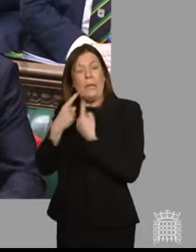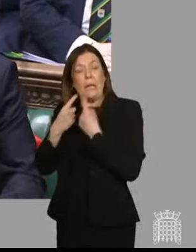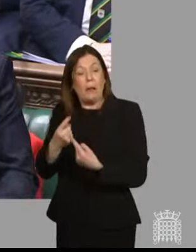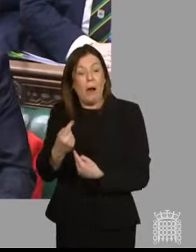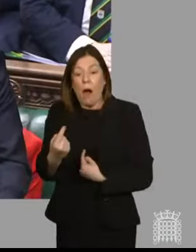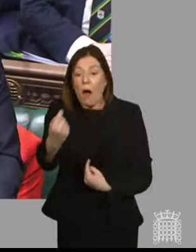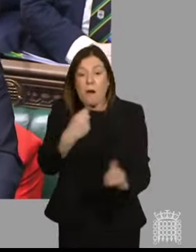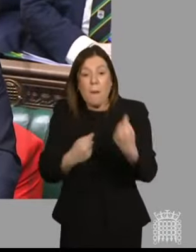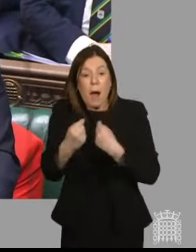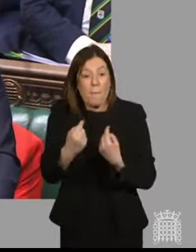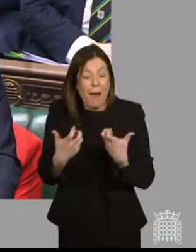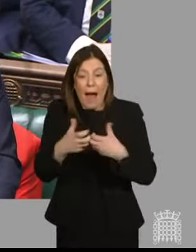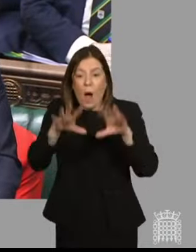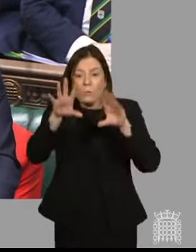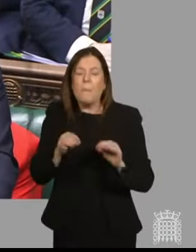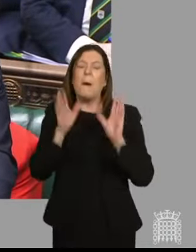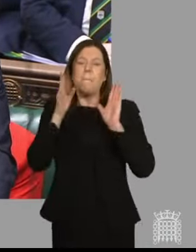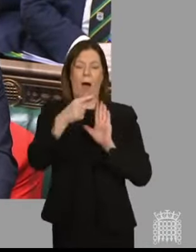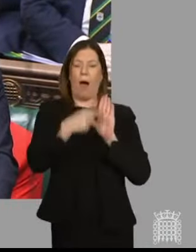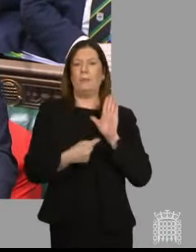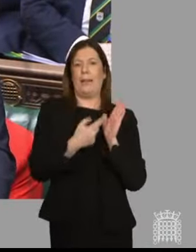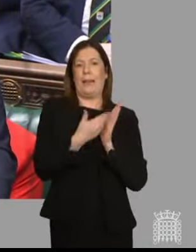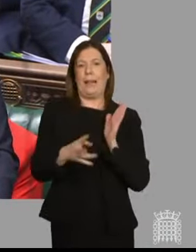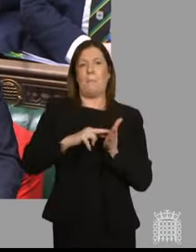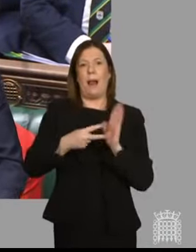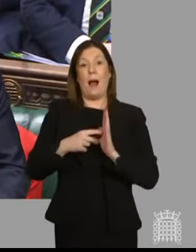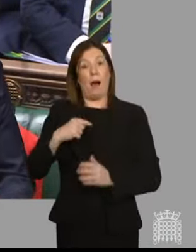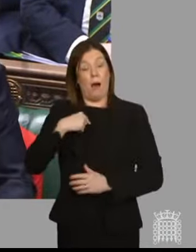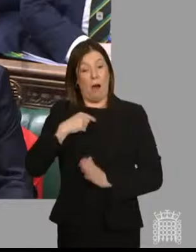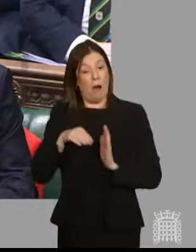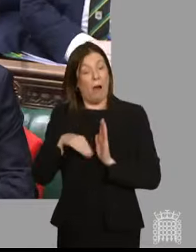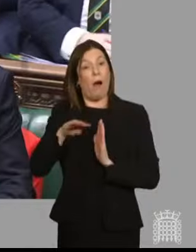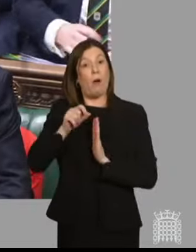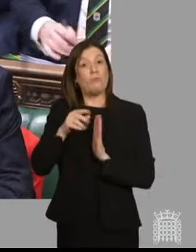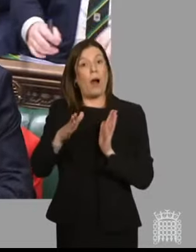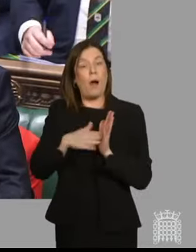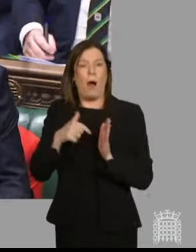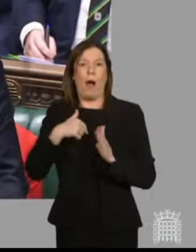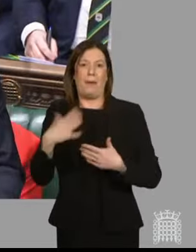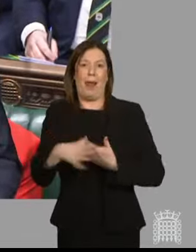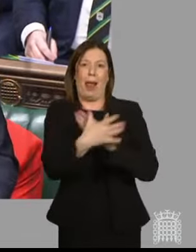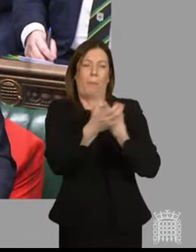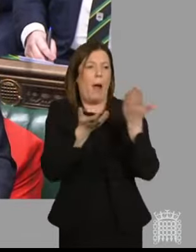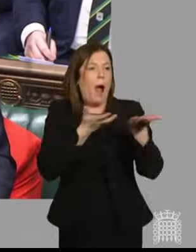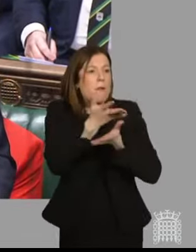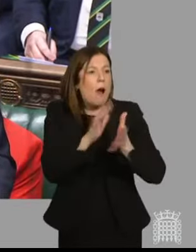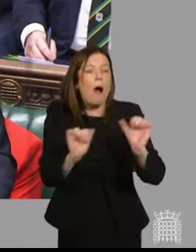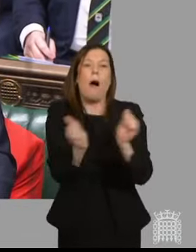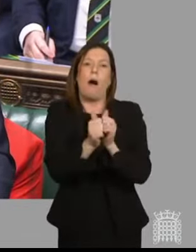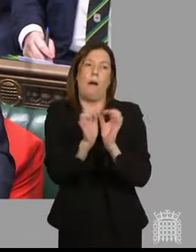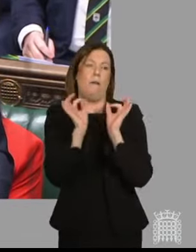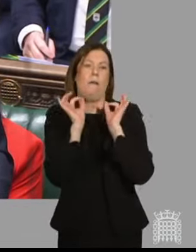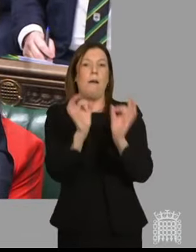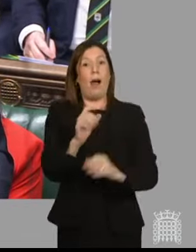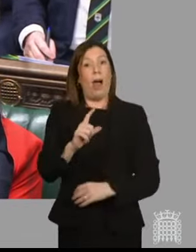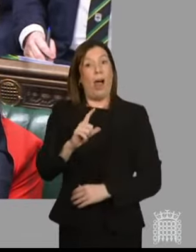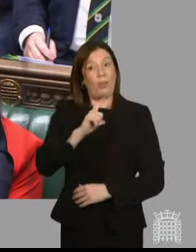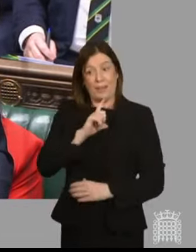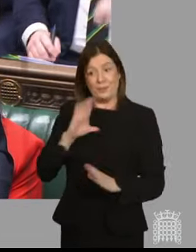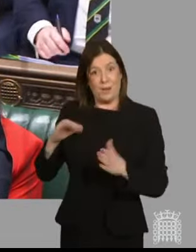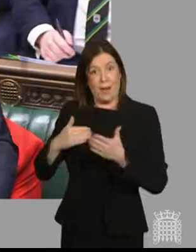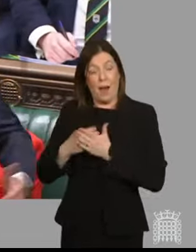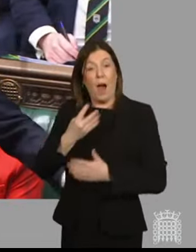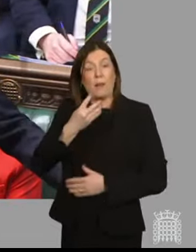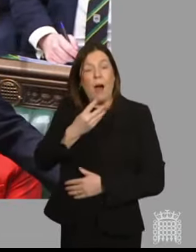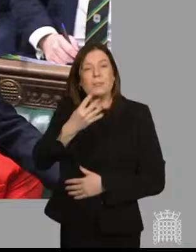I negotiated a new deal with Albania, thanks to which we have seen a 93% drop in illegal arrivals from